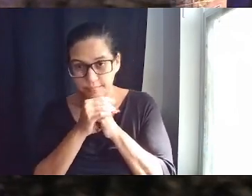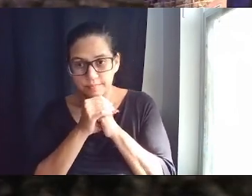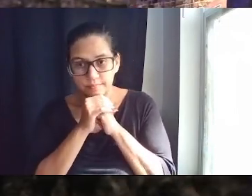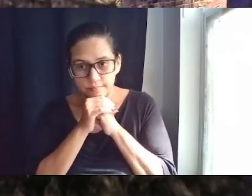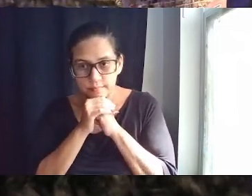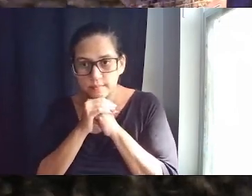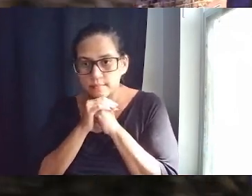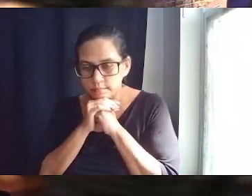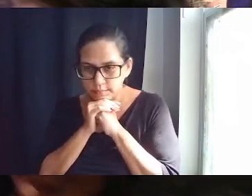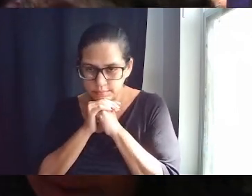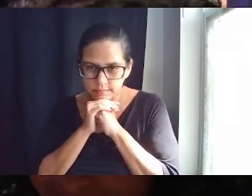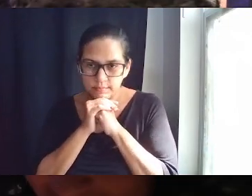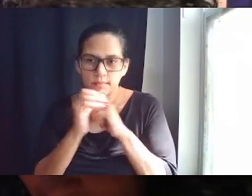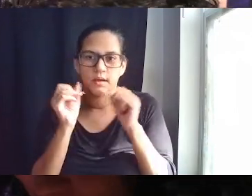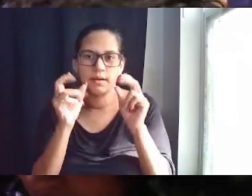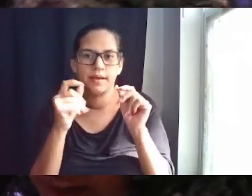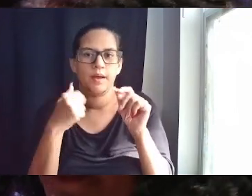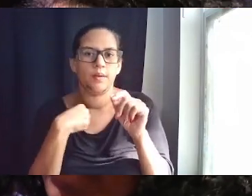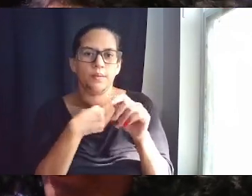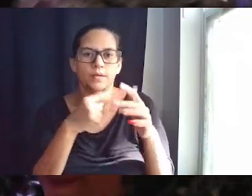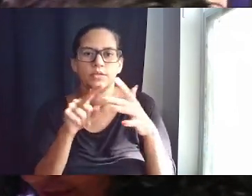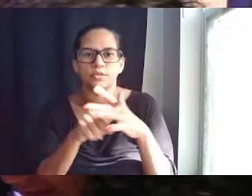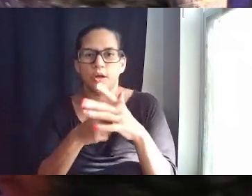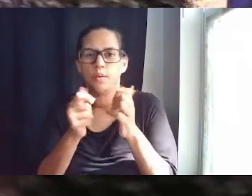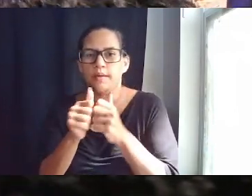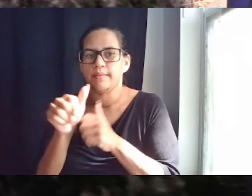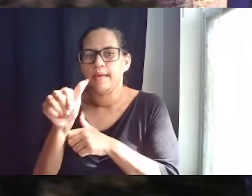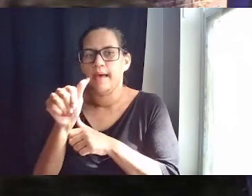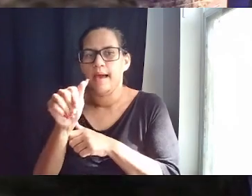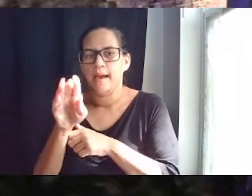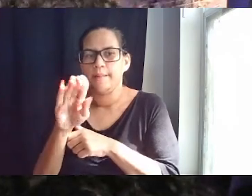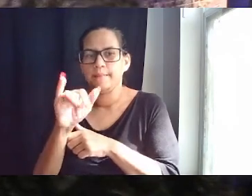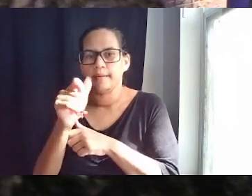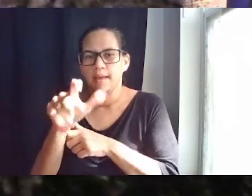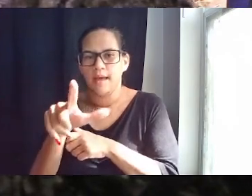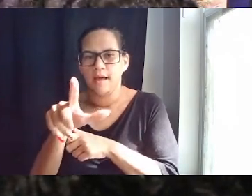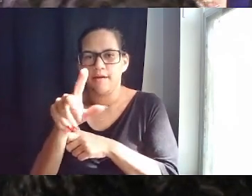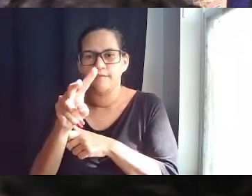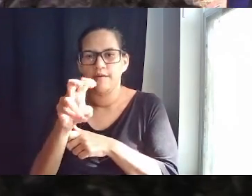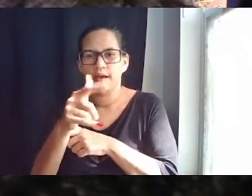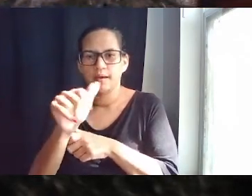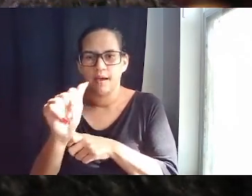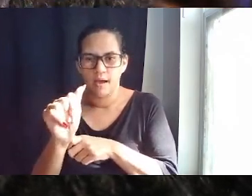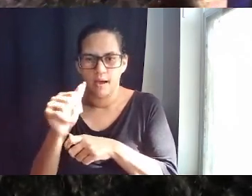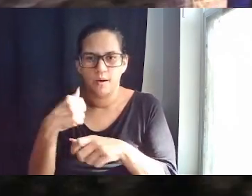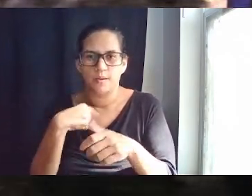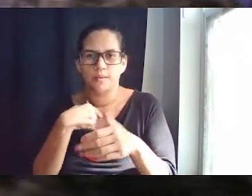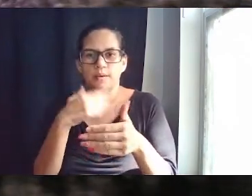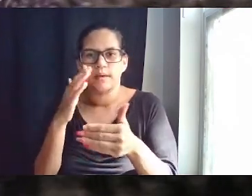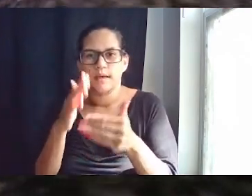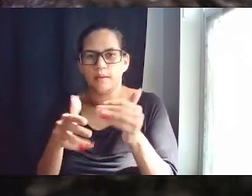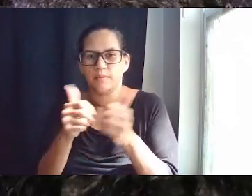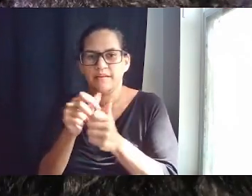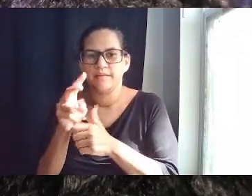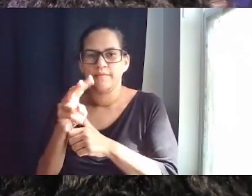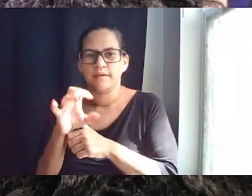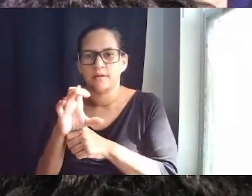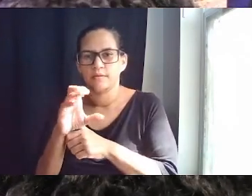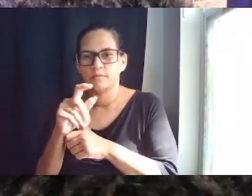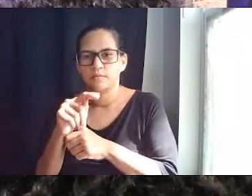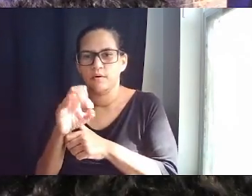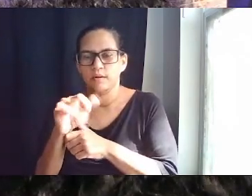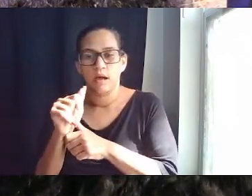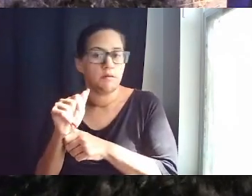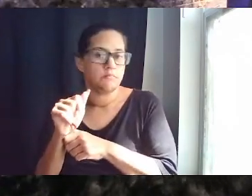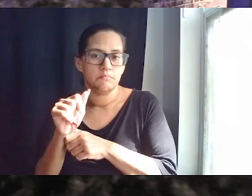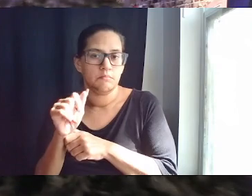Okay, we start with Abigail Vega, and we end with Victoria. Oh, okay.